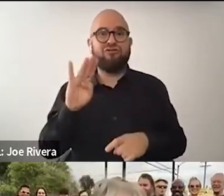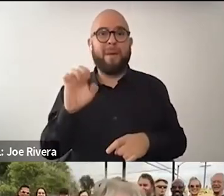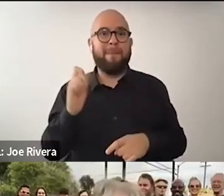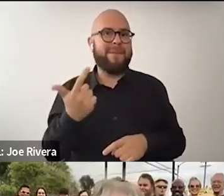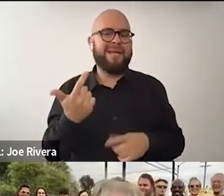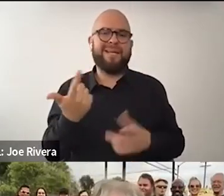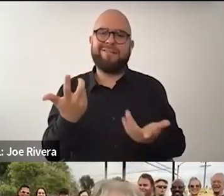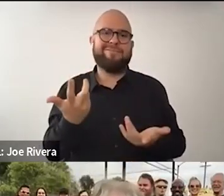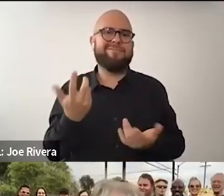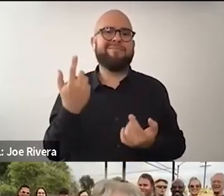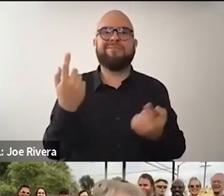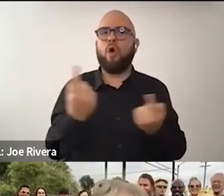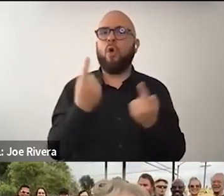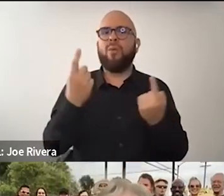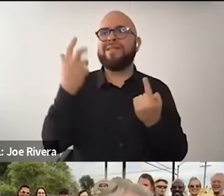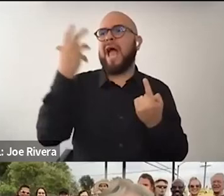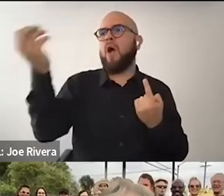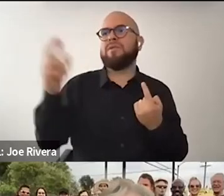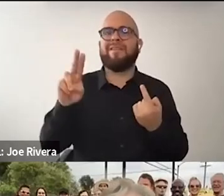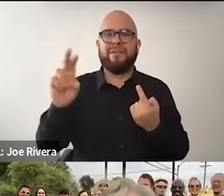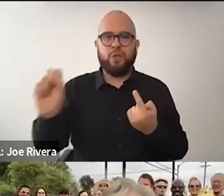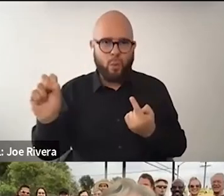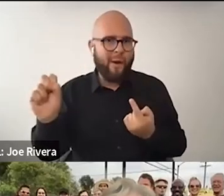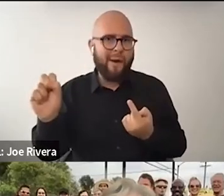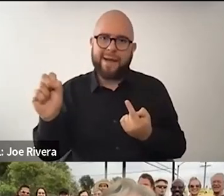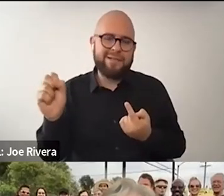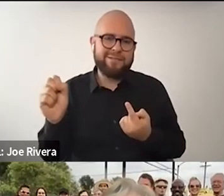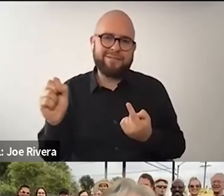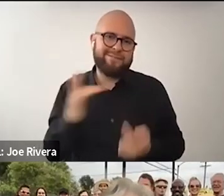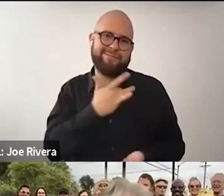with. And whenever it was,